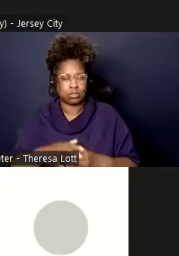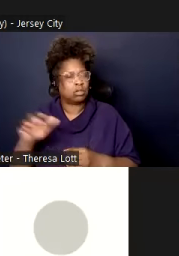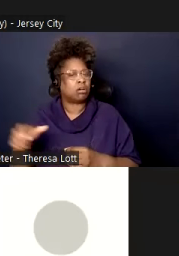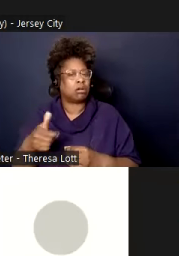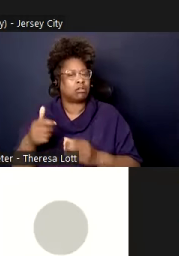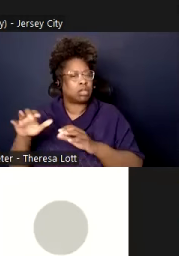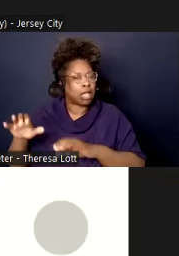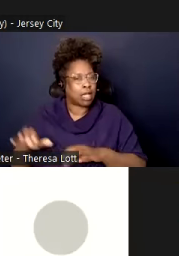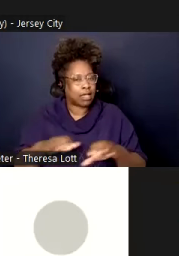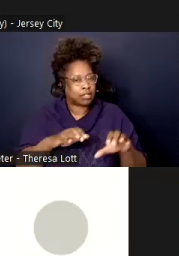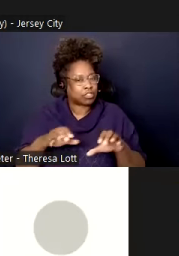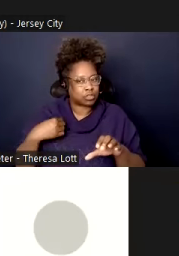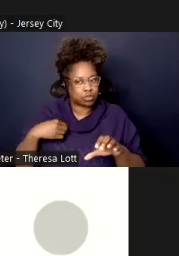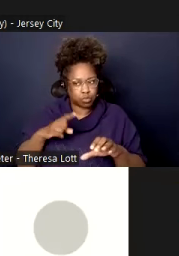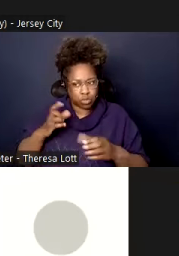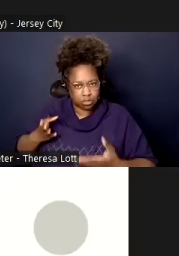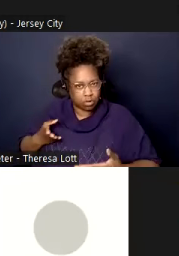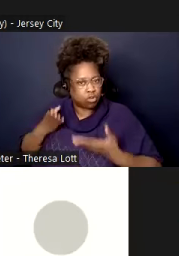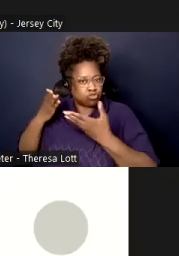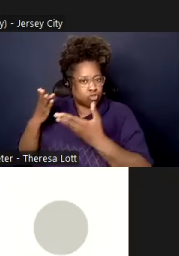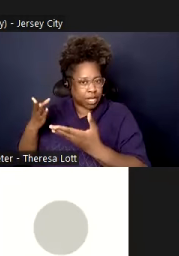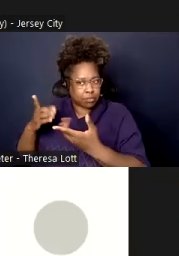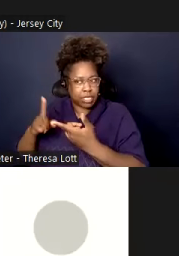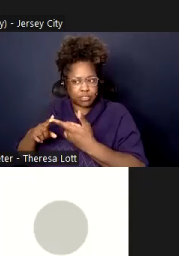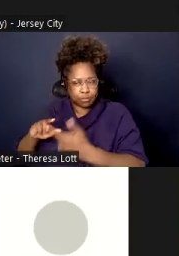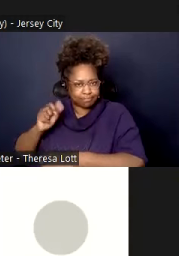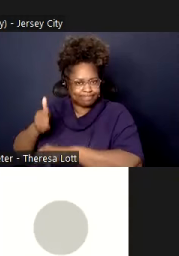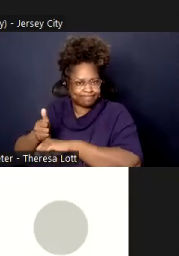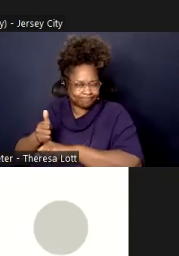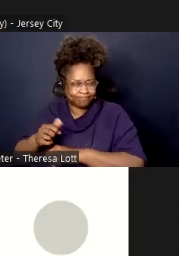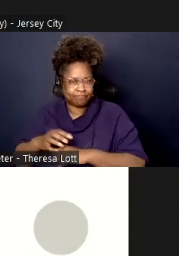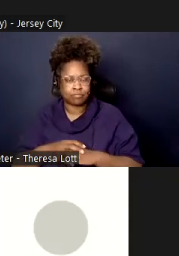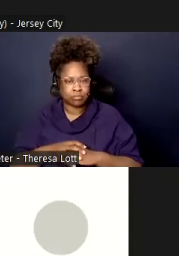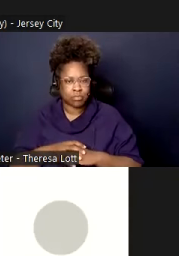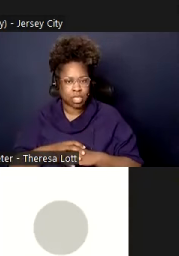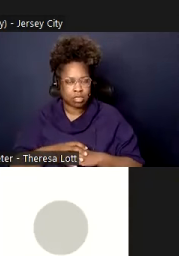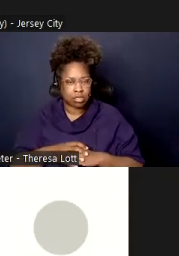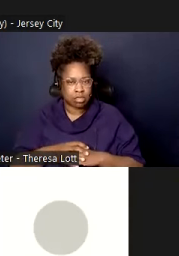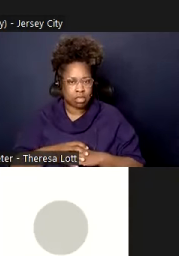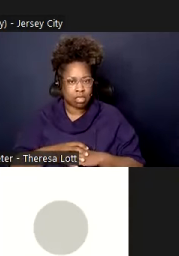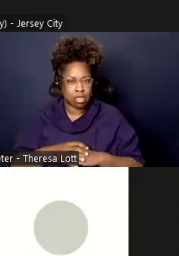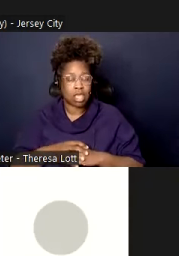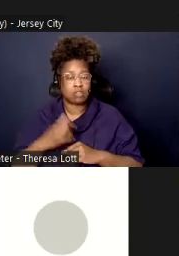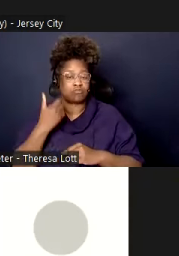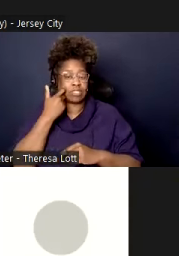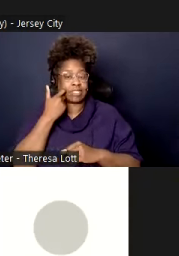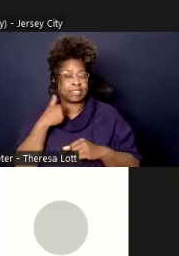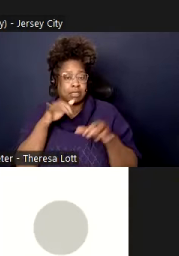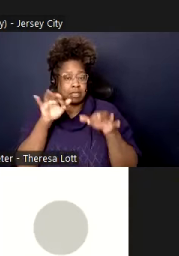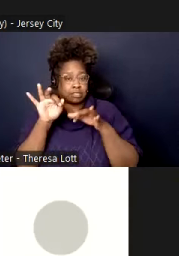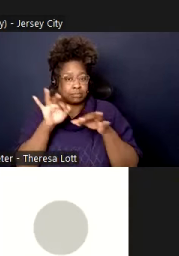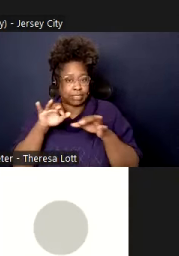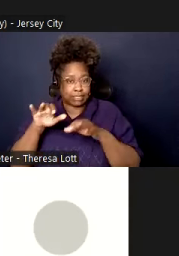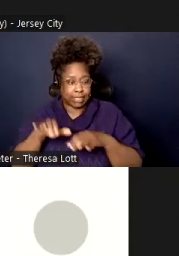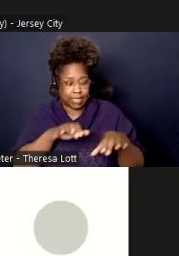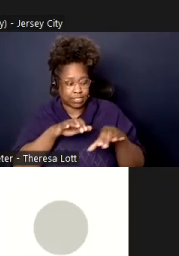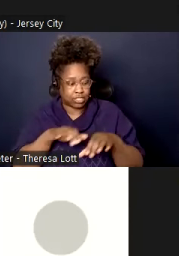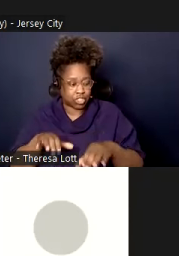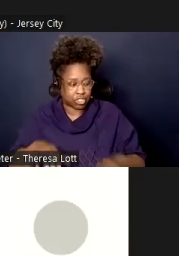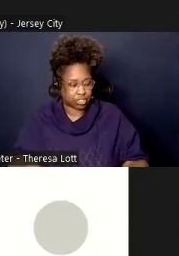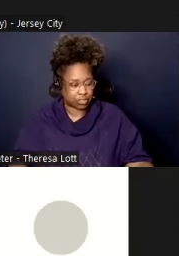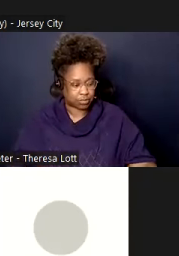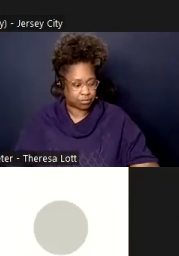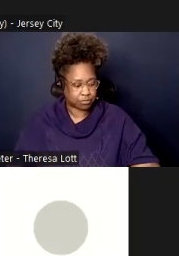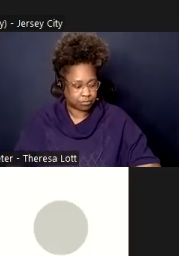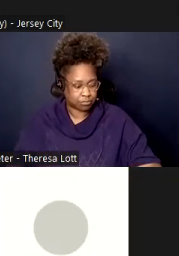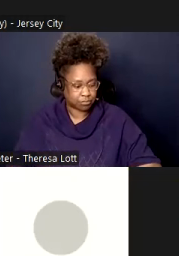should be recommending to implement that? And even across the actions that I walk through, if there's anything that strikes out as a priority